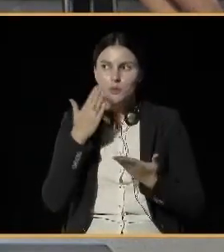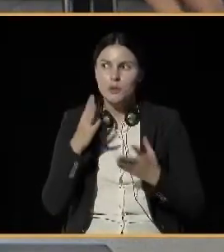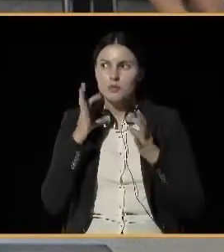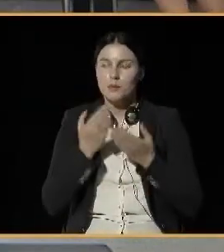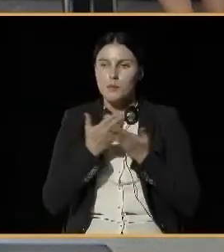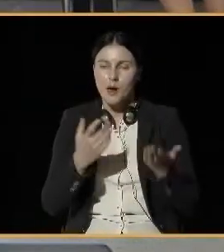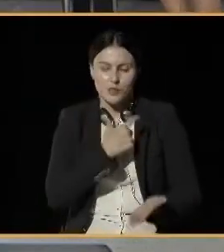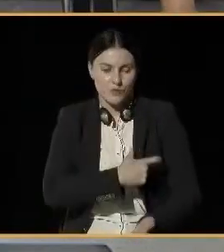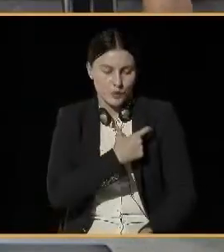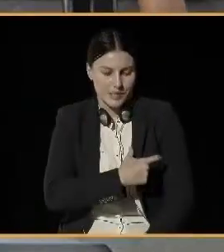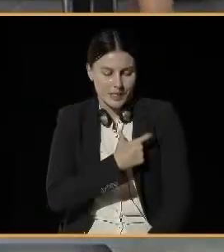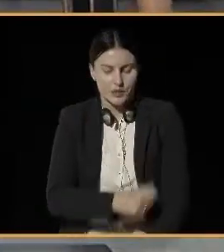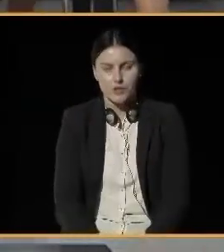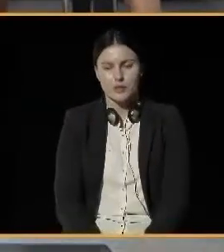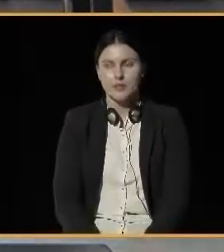PhD.